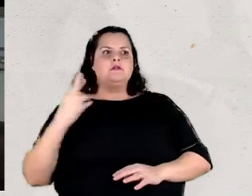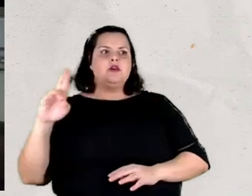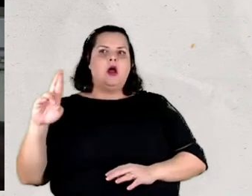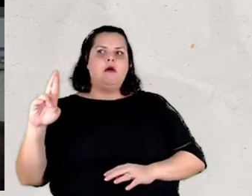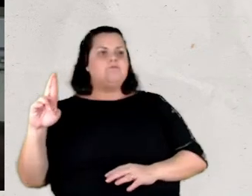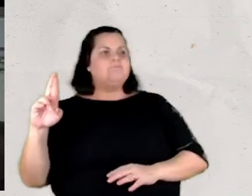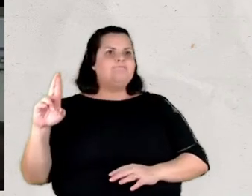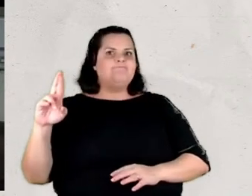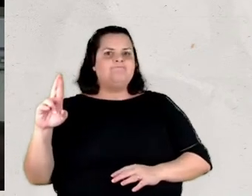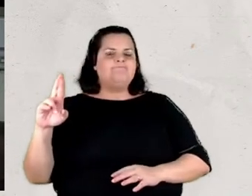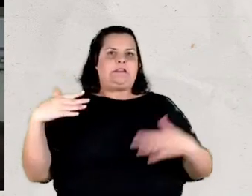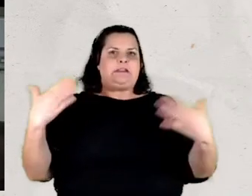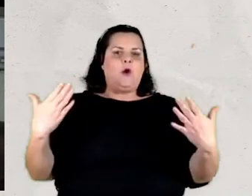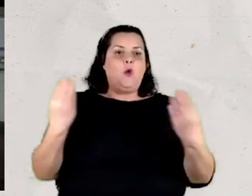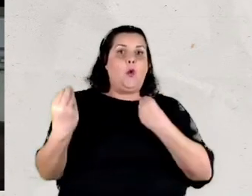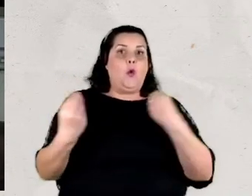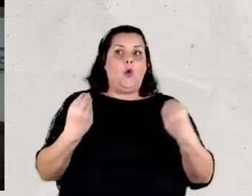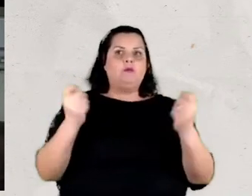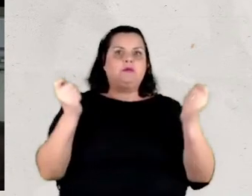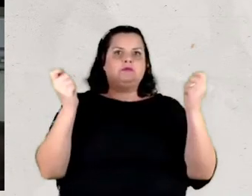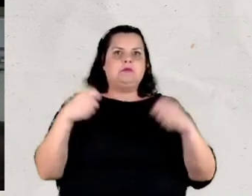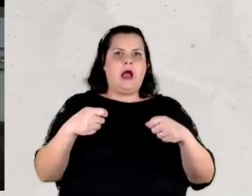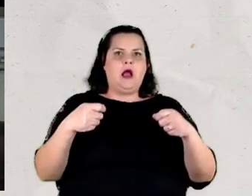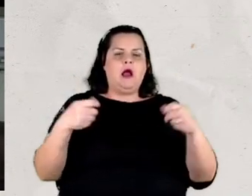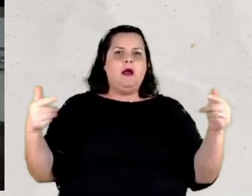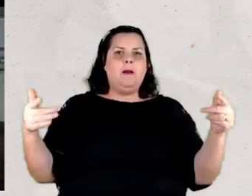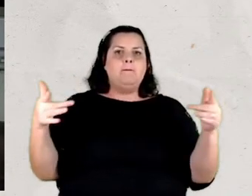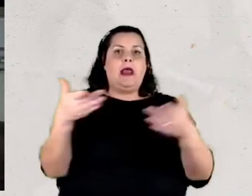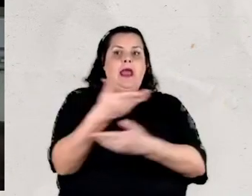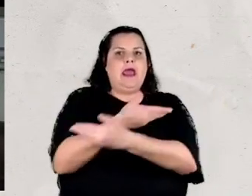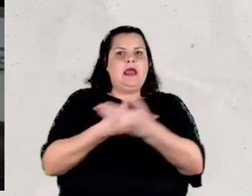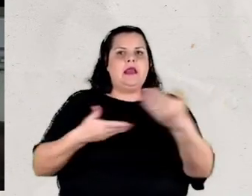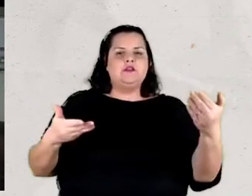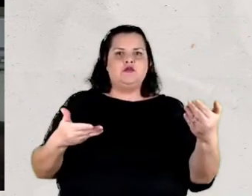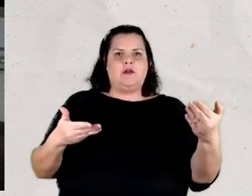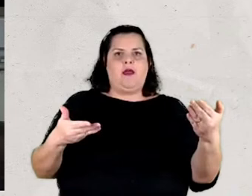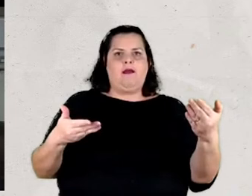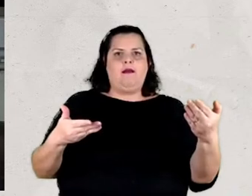really comes out of, you had mentioned